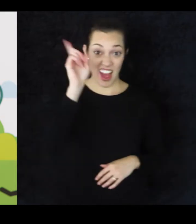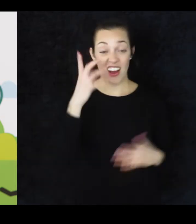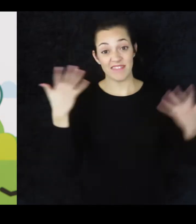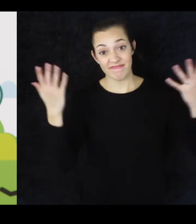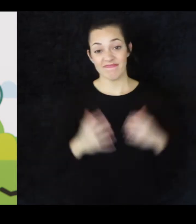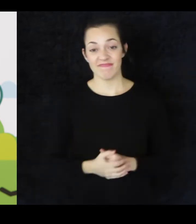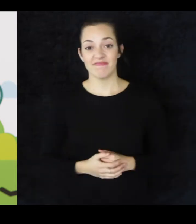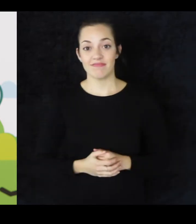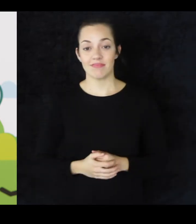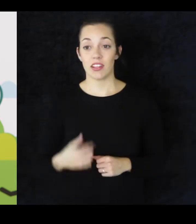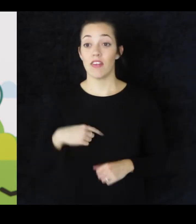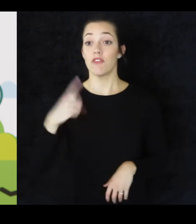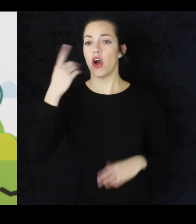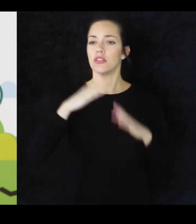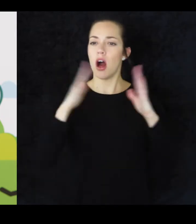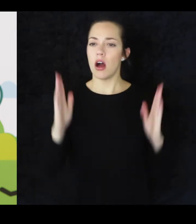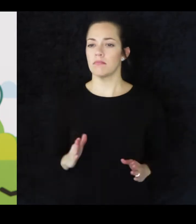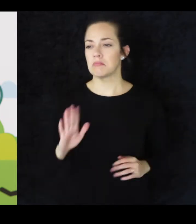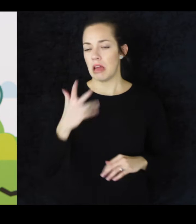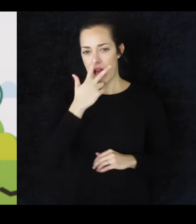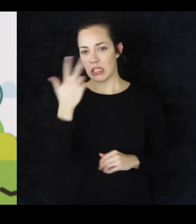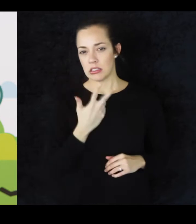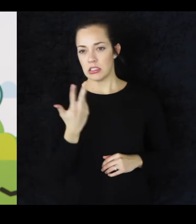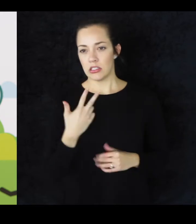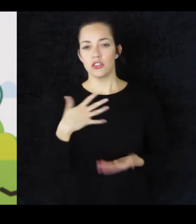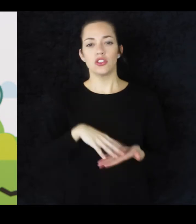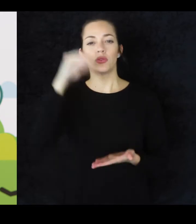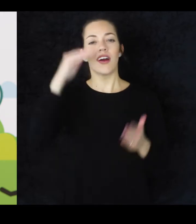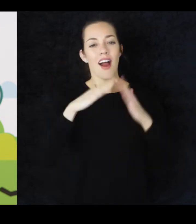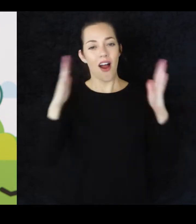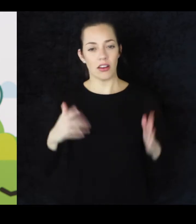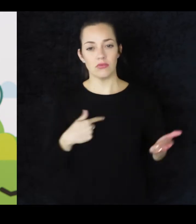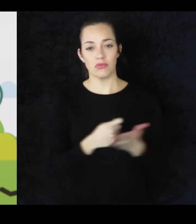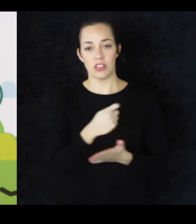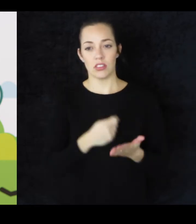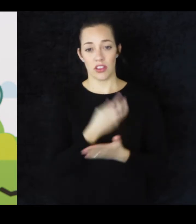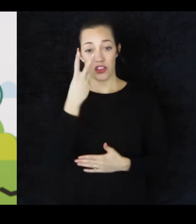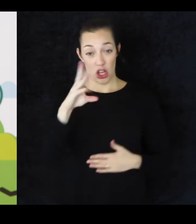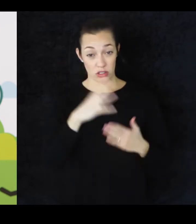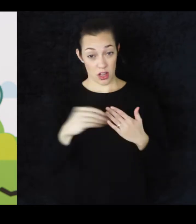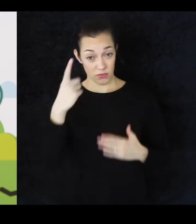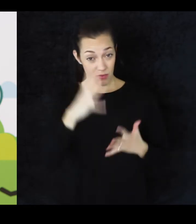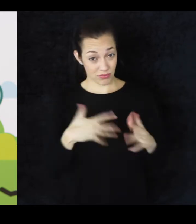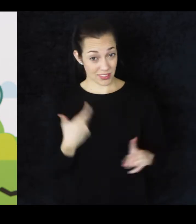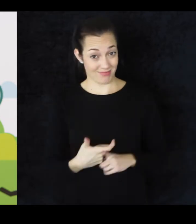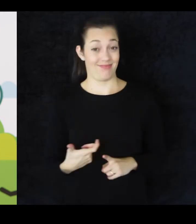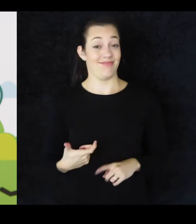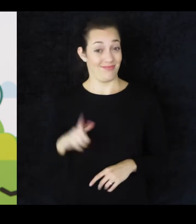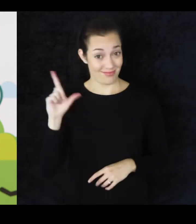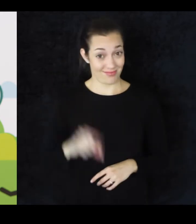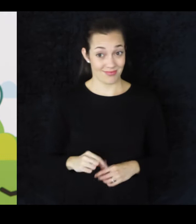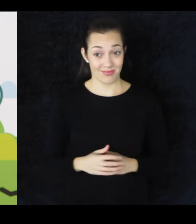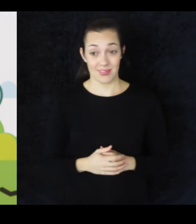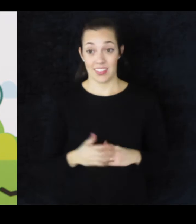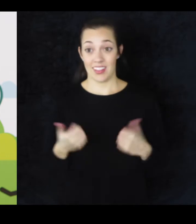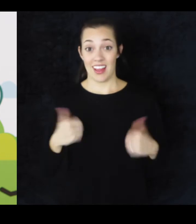while. My first place was when I was 18 in a student house, and I paid $30 a week rent for a room